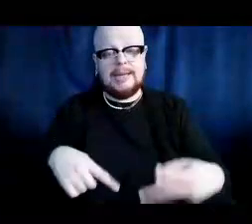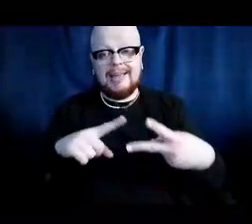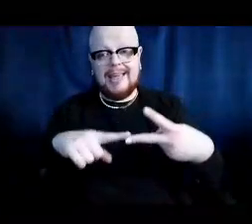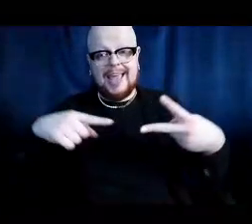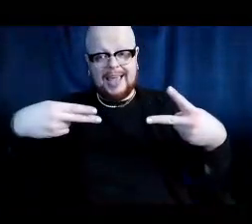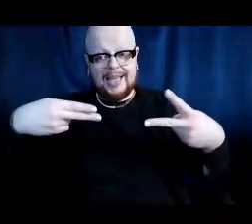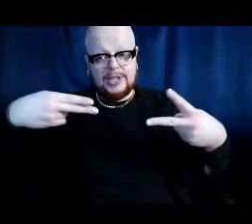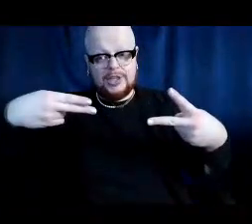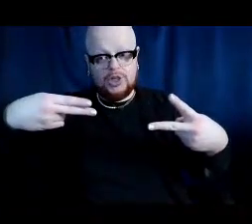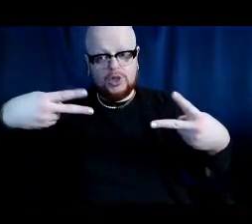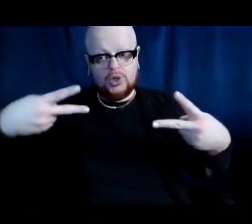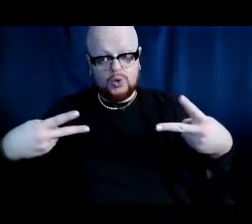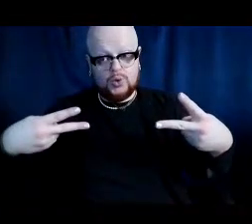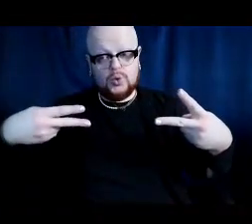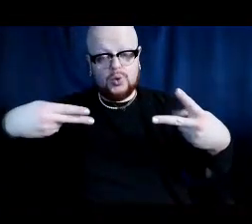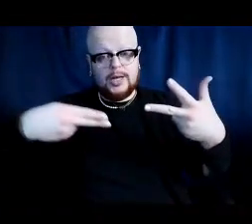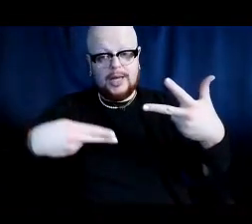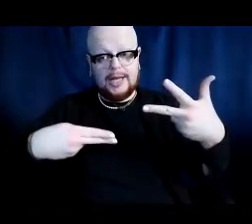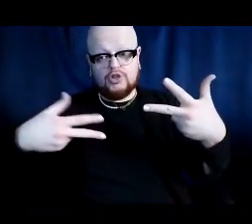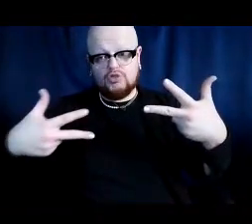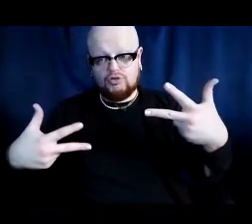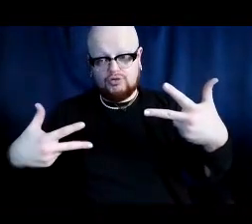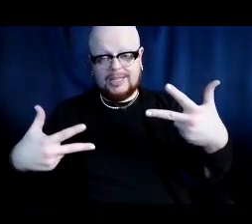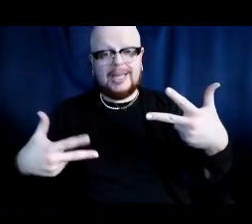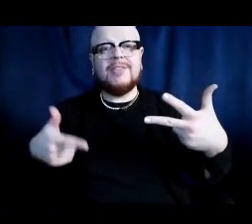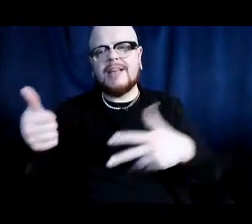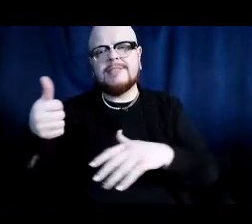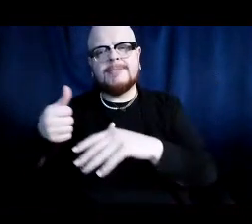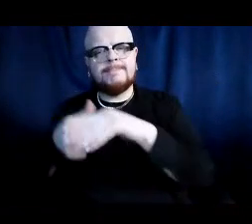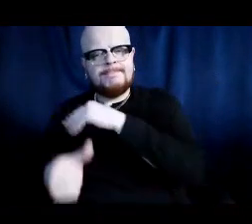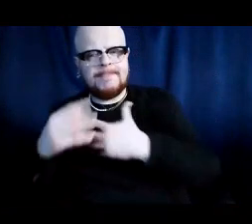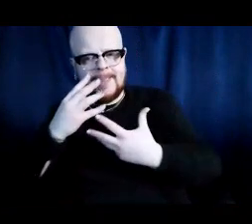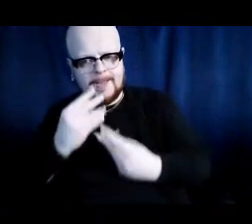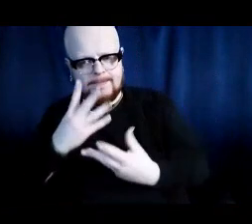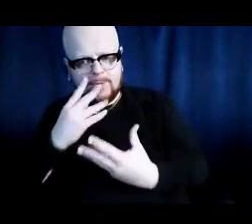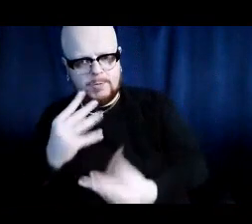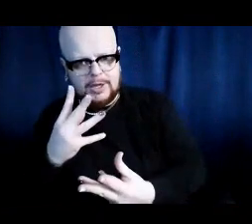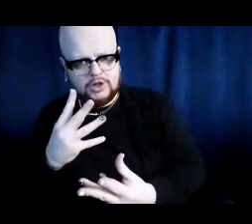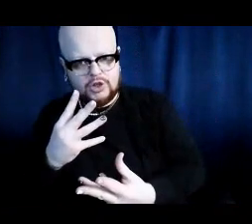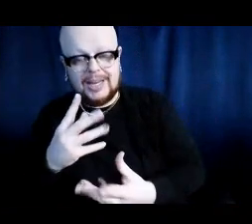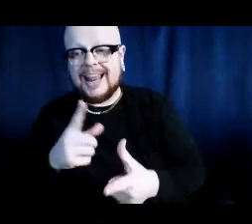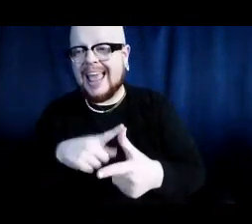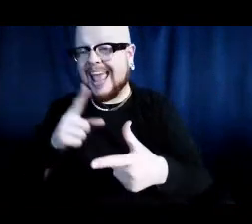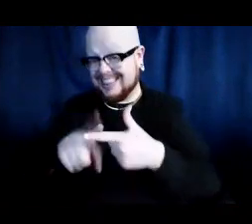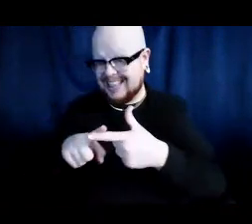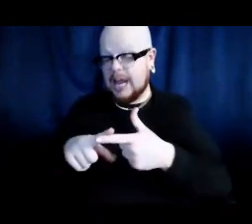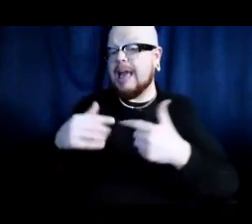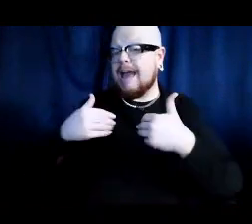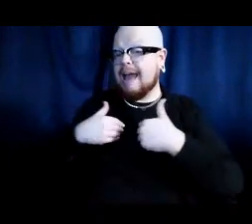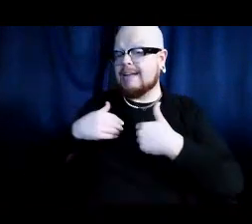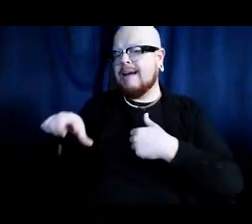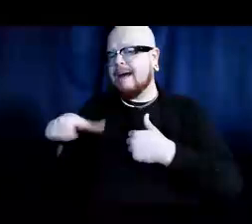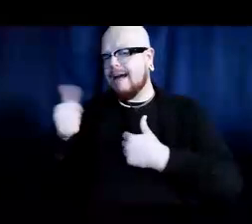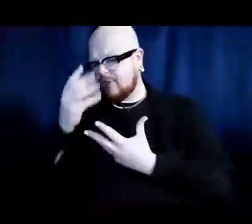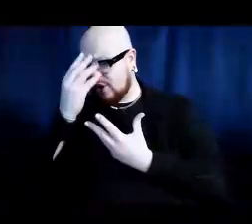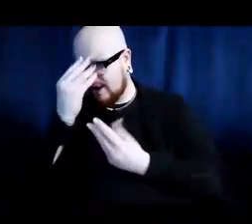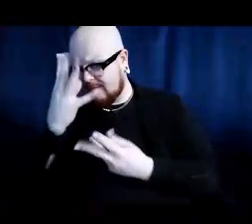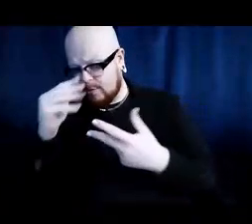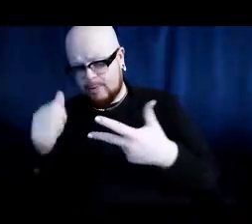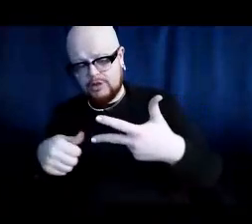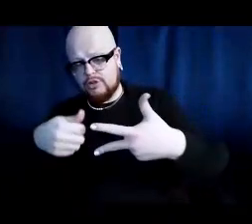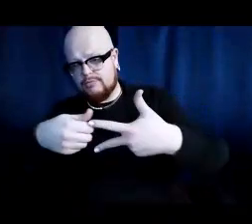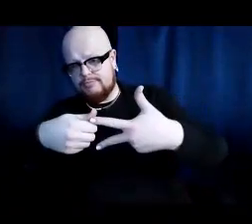bag. The relevant information for each topic is located under the corresponding heading and shows how the headings help